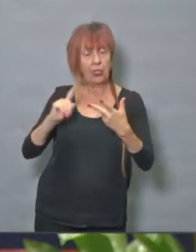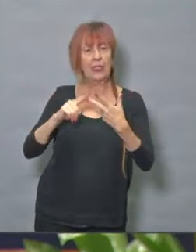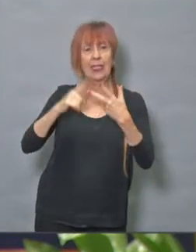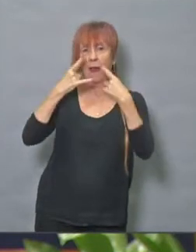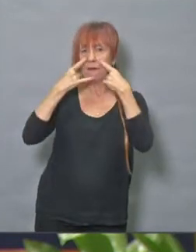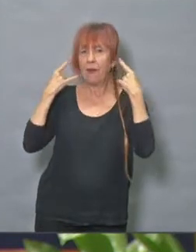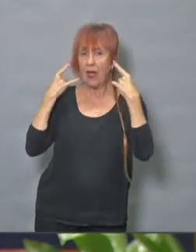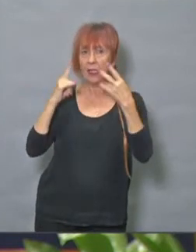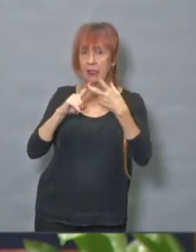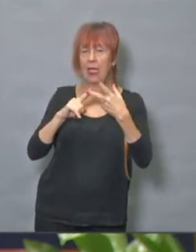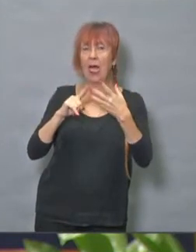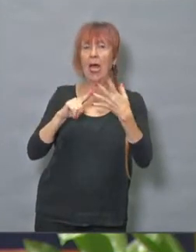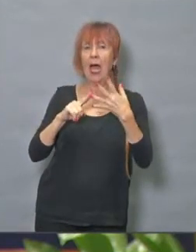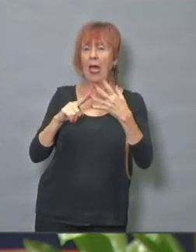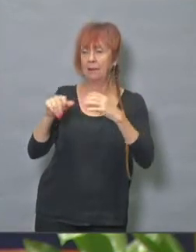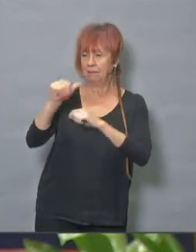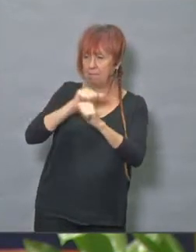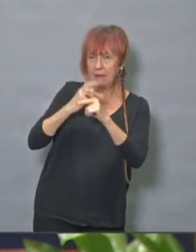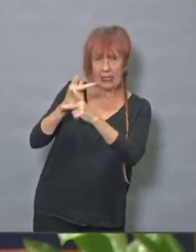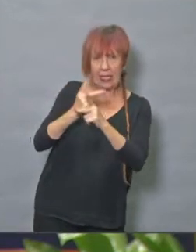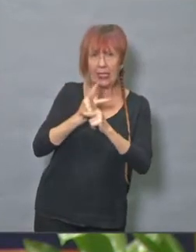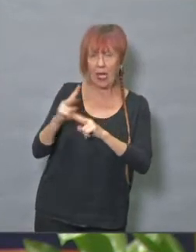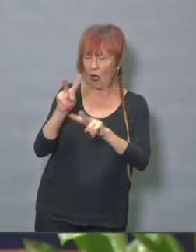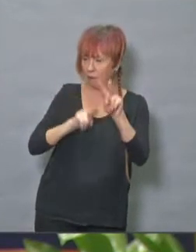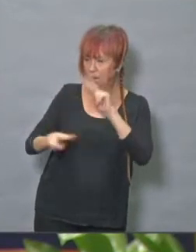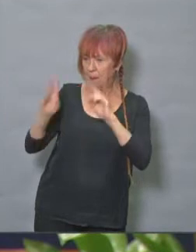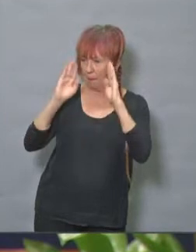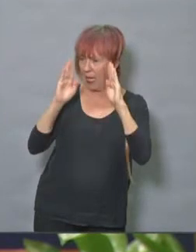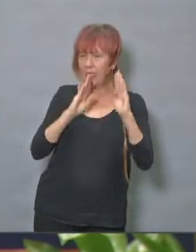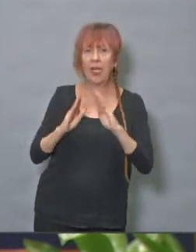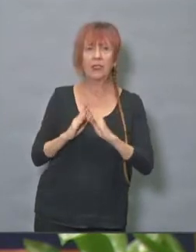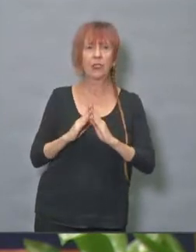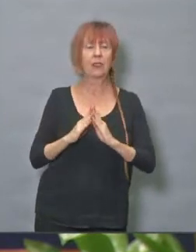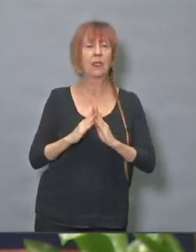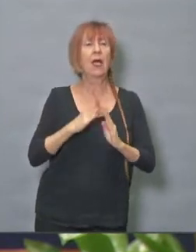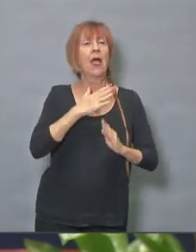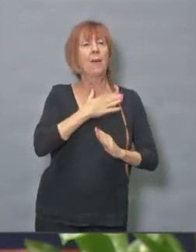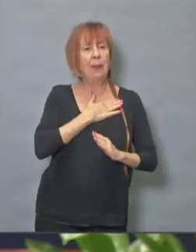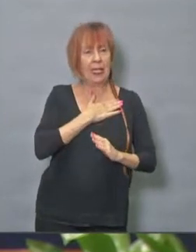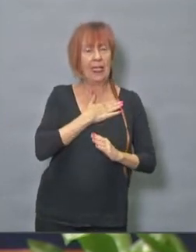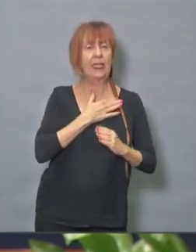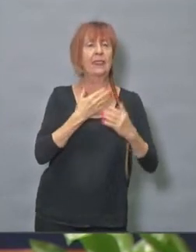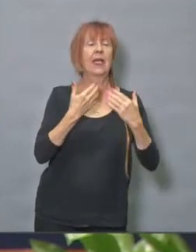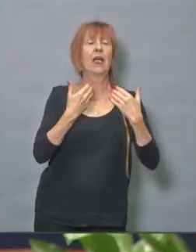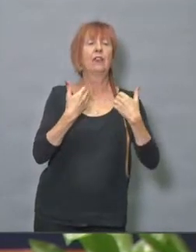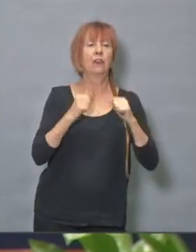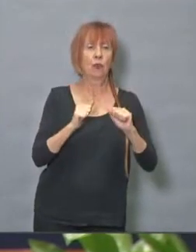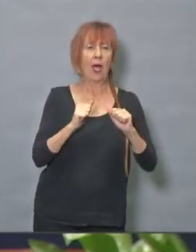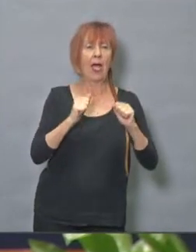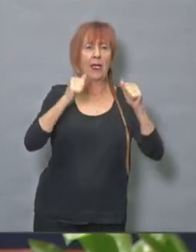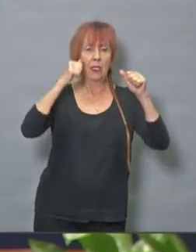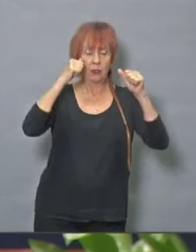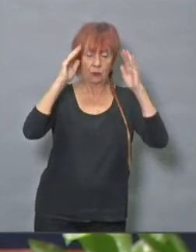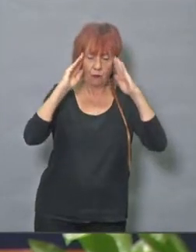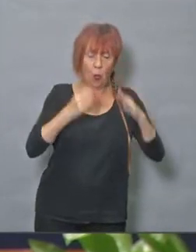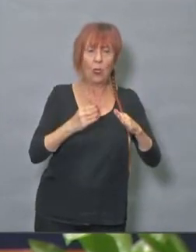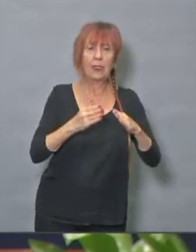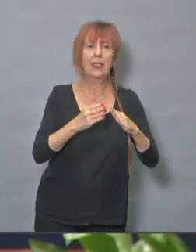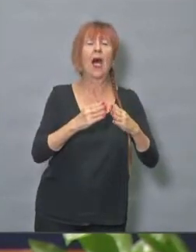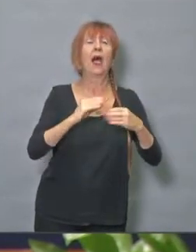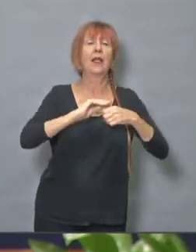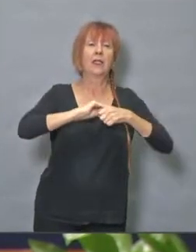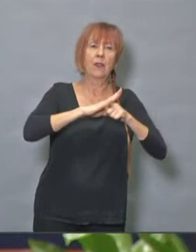covering, and generally looking out for each other. Please keep making slowing the spread of COVID-19 one of the